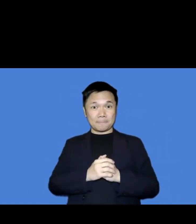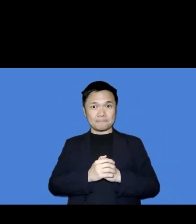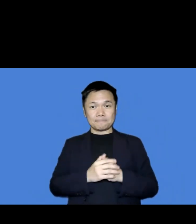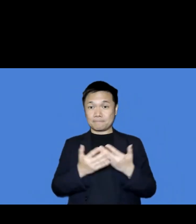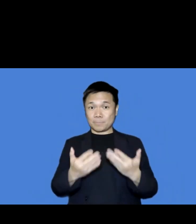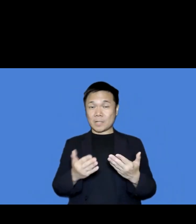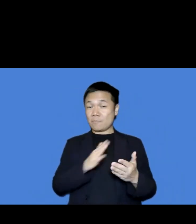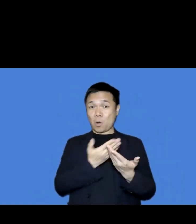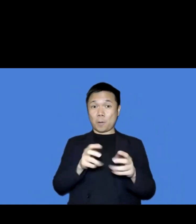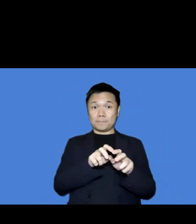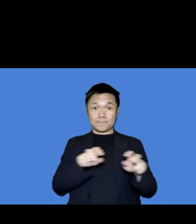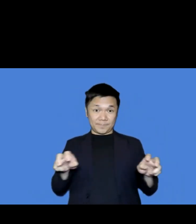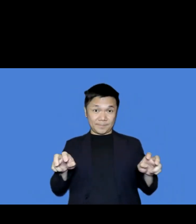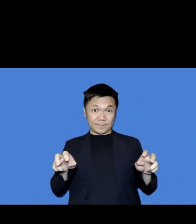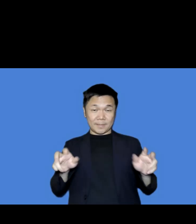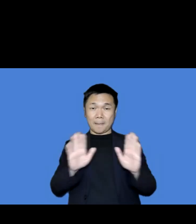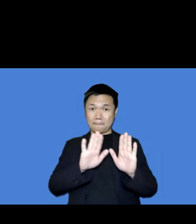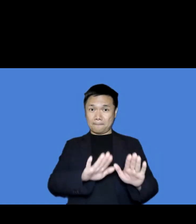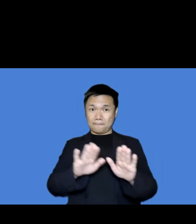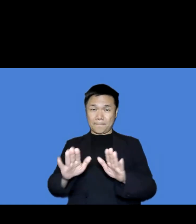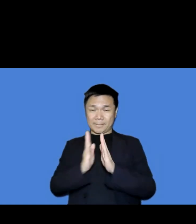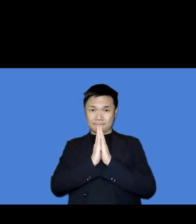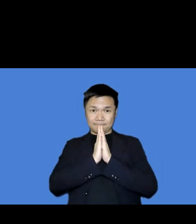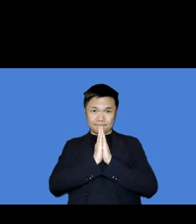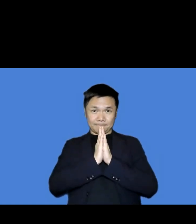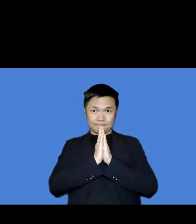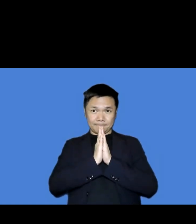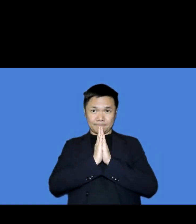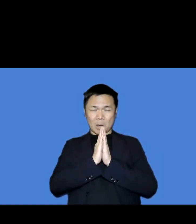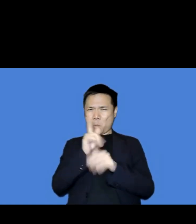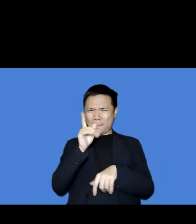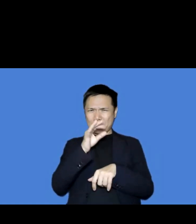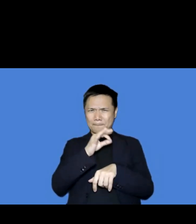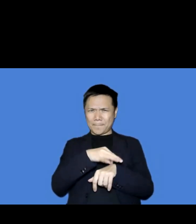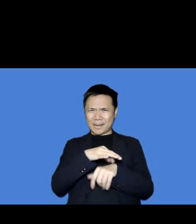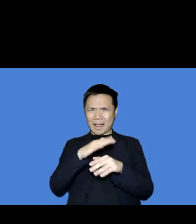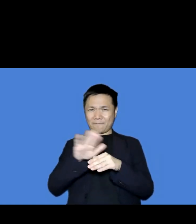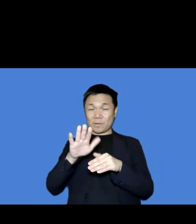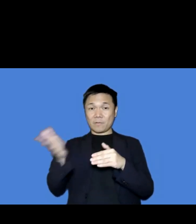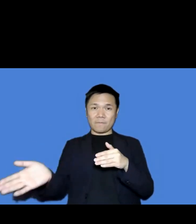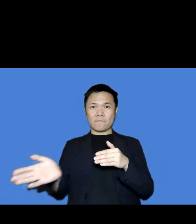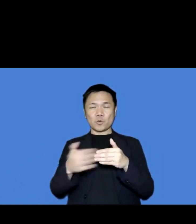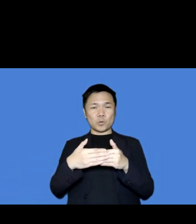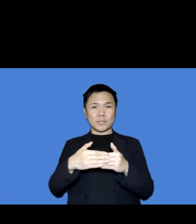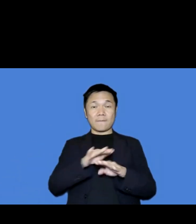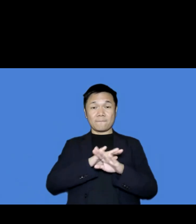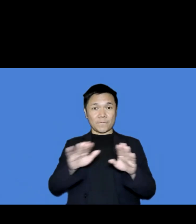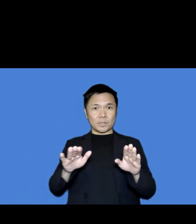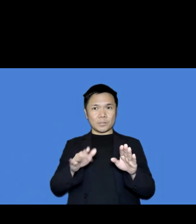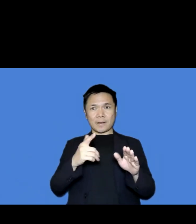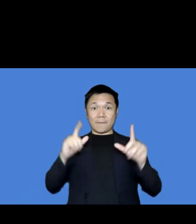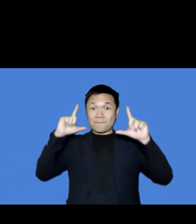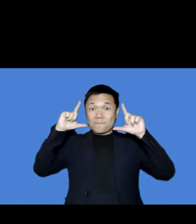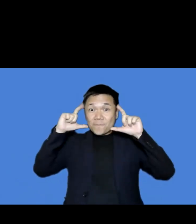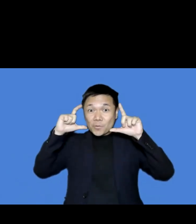the panelists to stay on for a minute after the closing, just so that we can take a